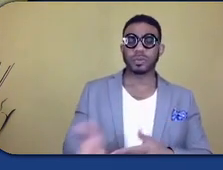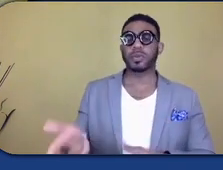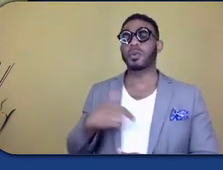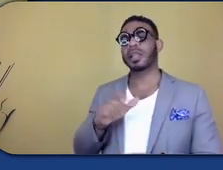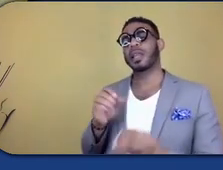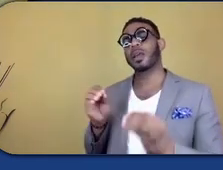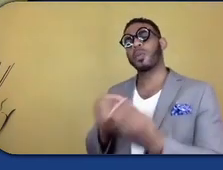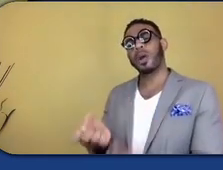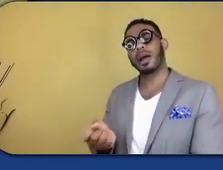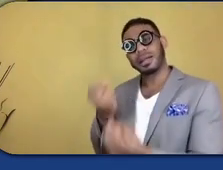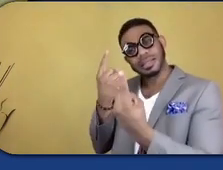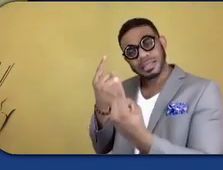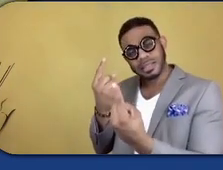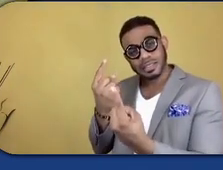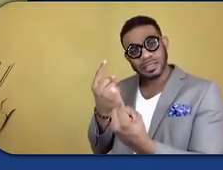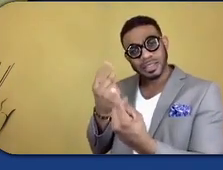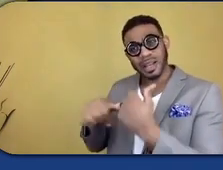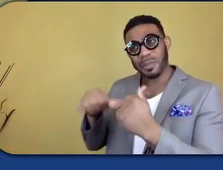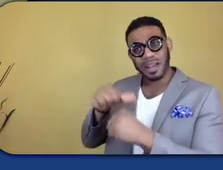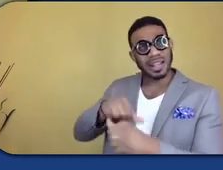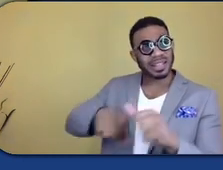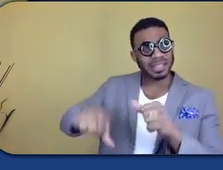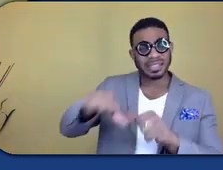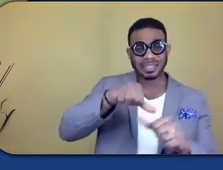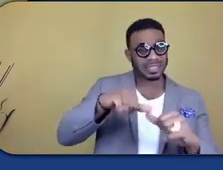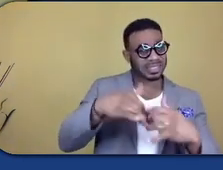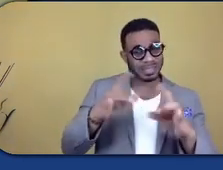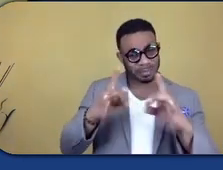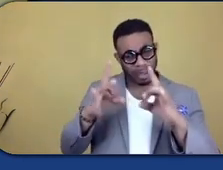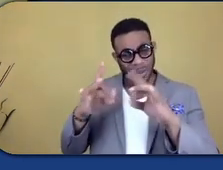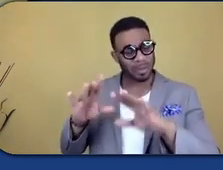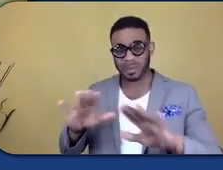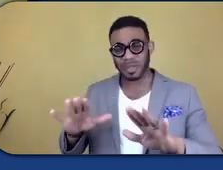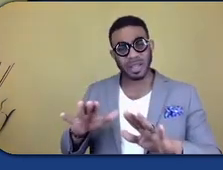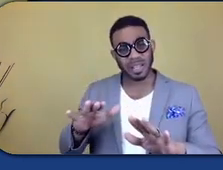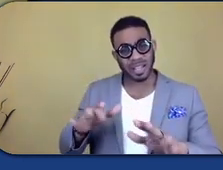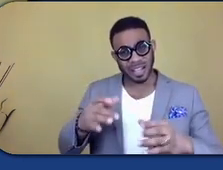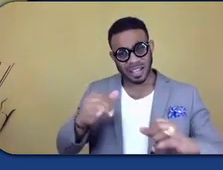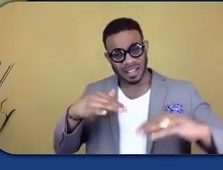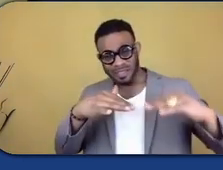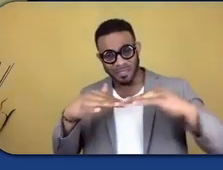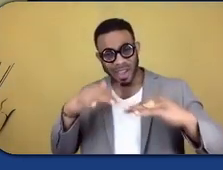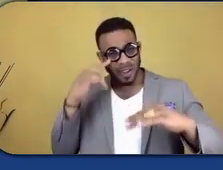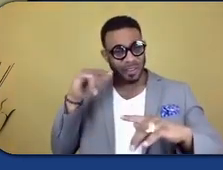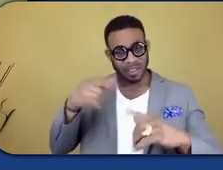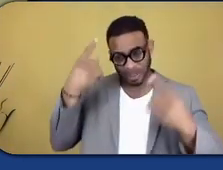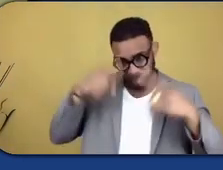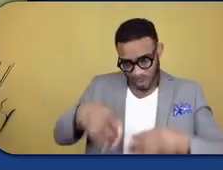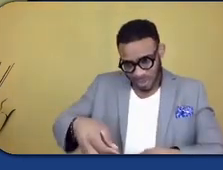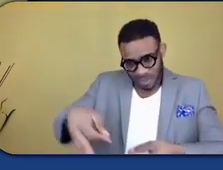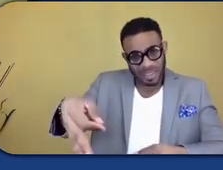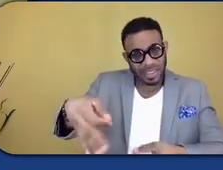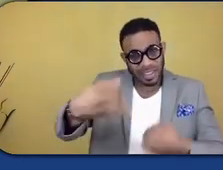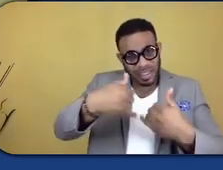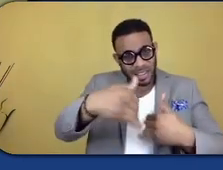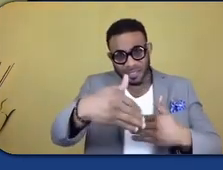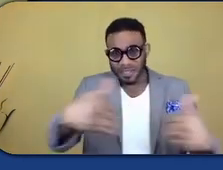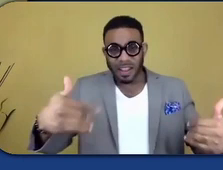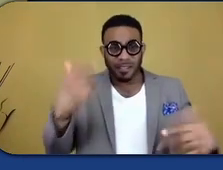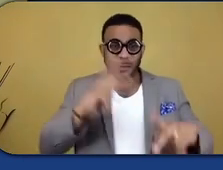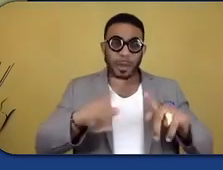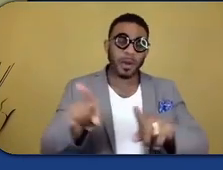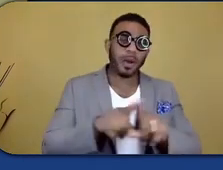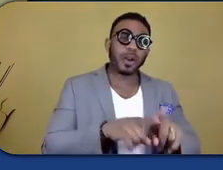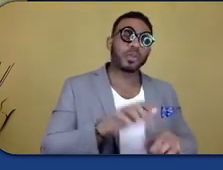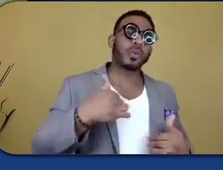understanding among each other to understand the value of the peace agreement and the value of the people also. So we